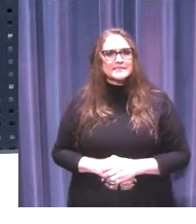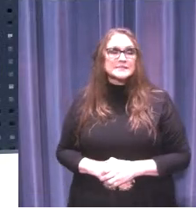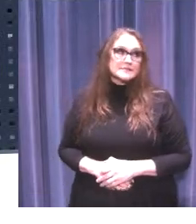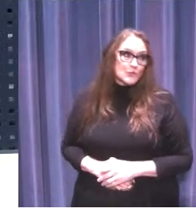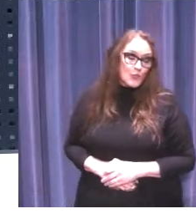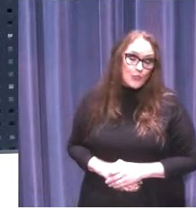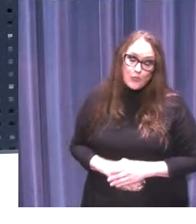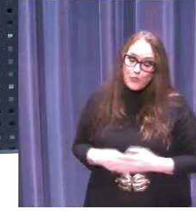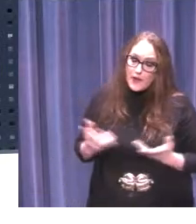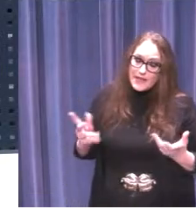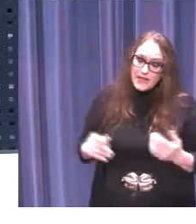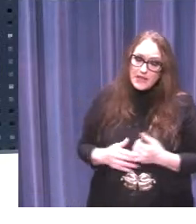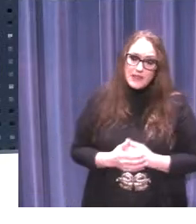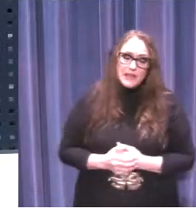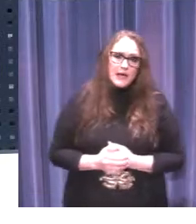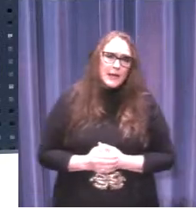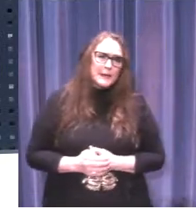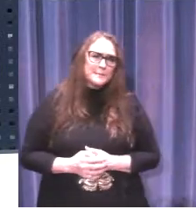Well,